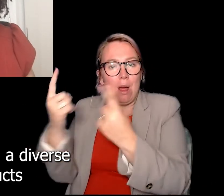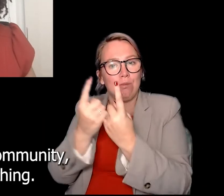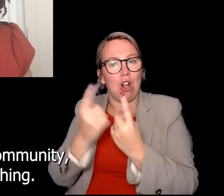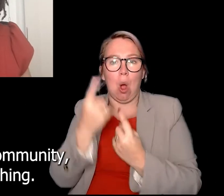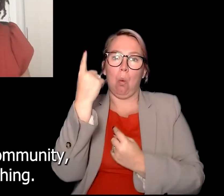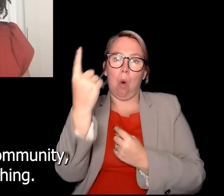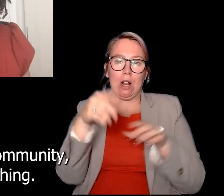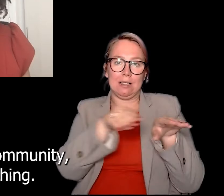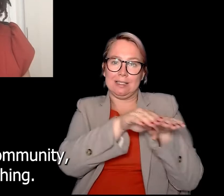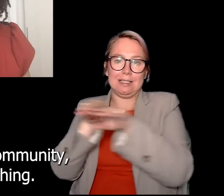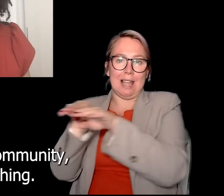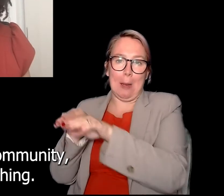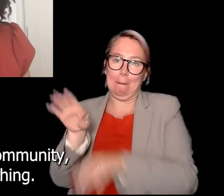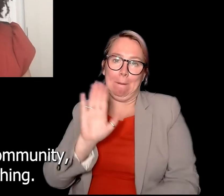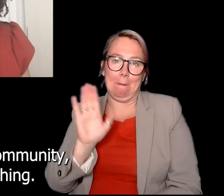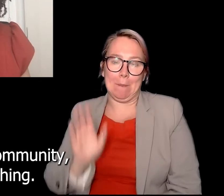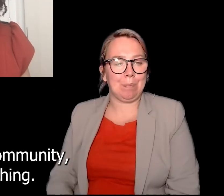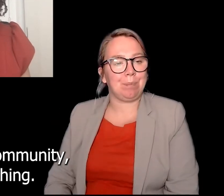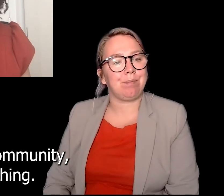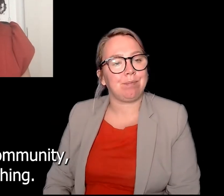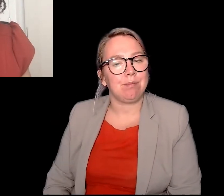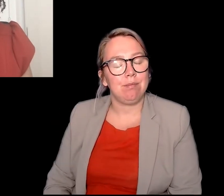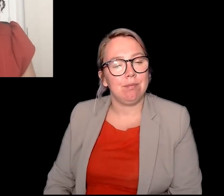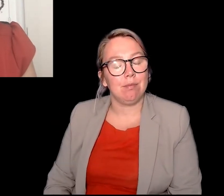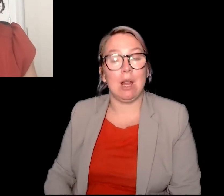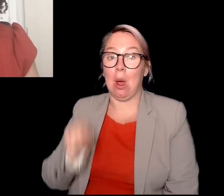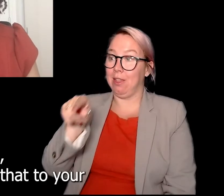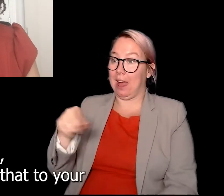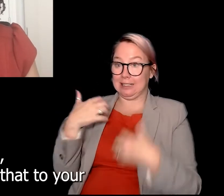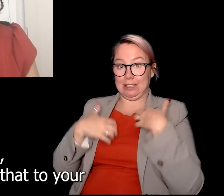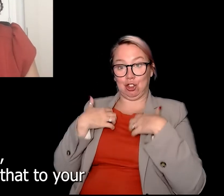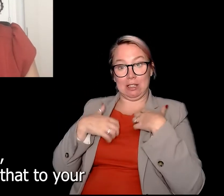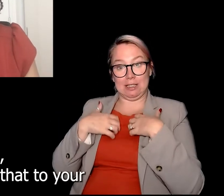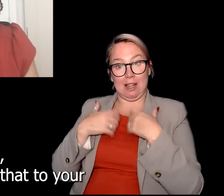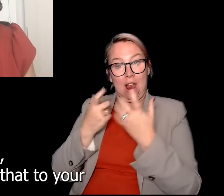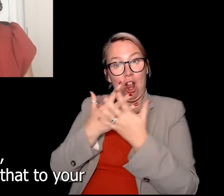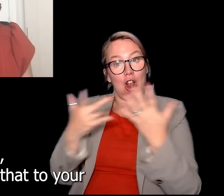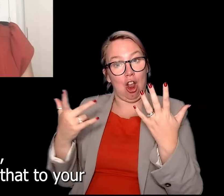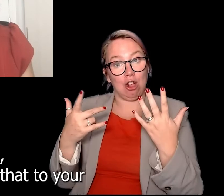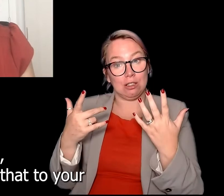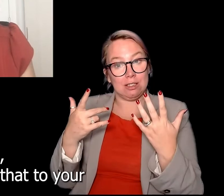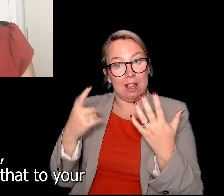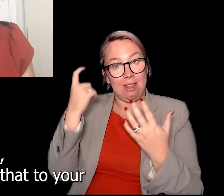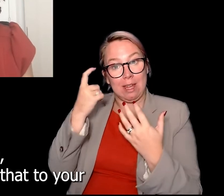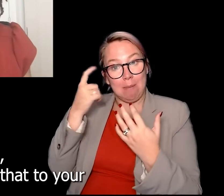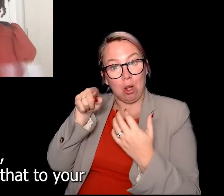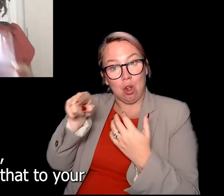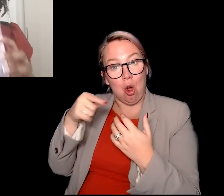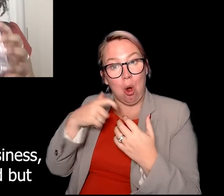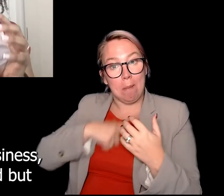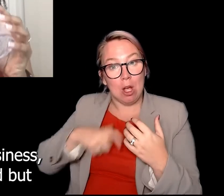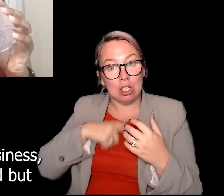50 products to serve the diversity of our community. It's not a one-size-fits-all thing. And that's interesting. So obviously you've related a lot of that